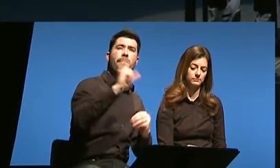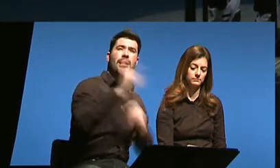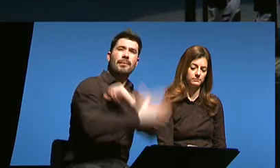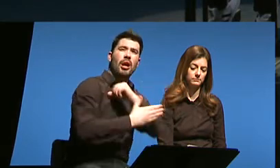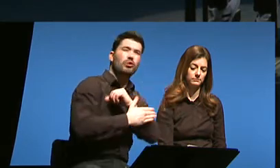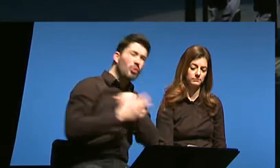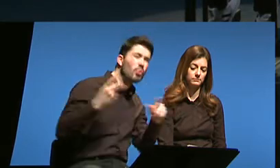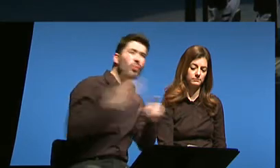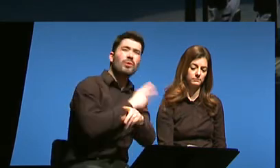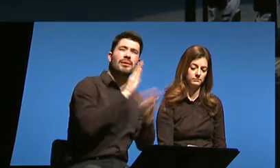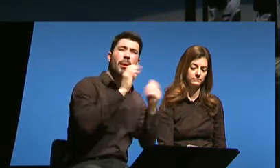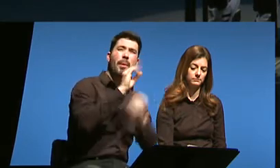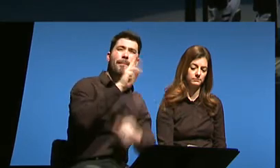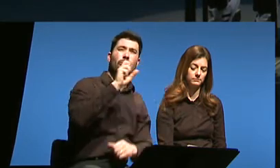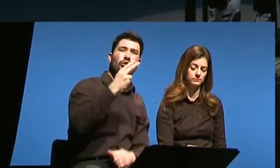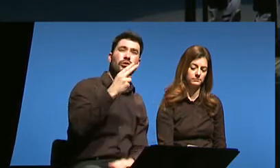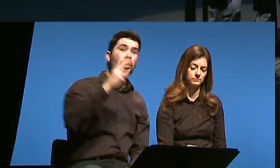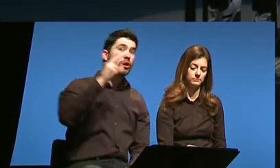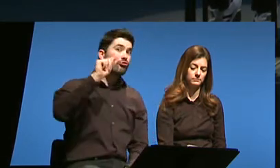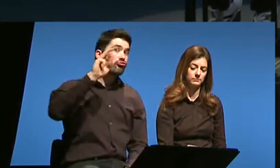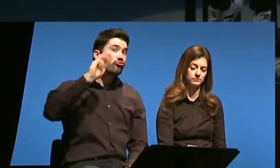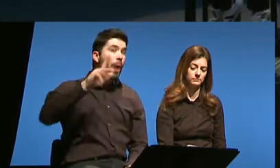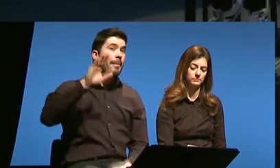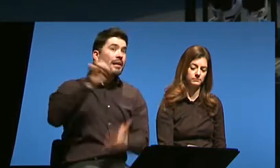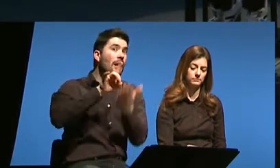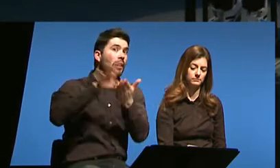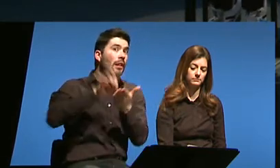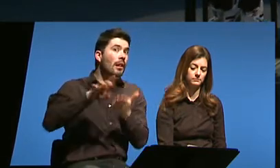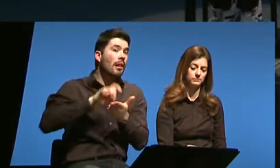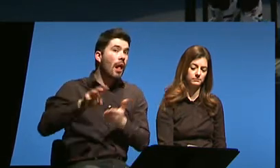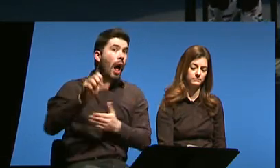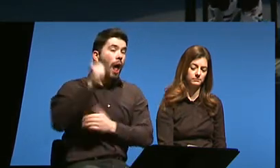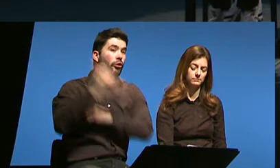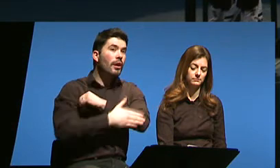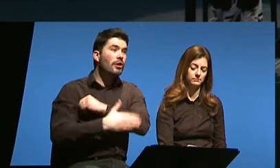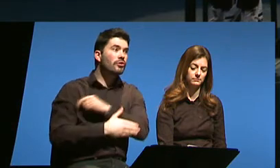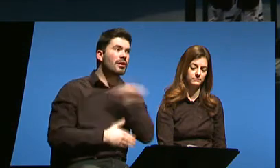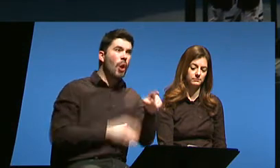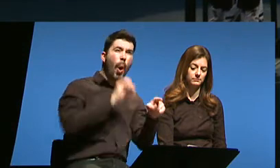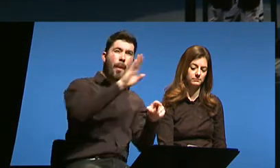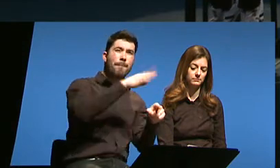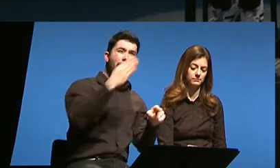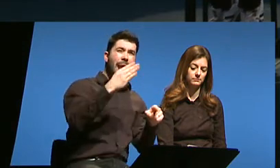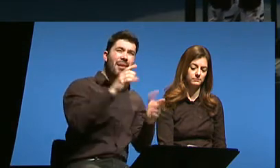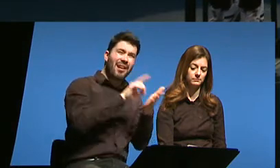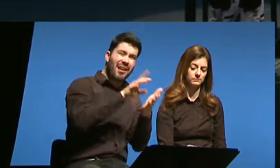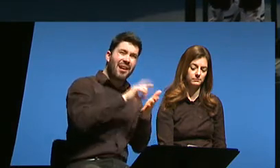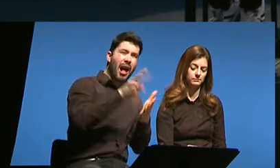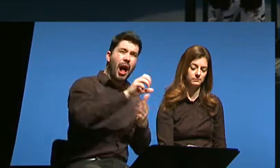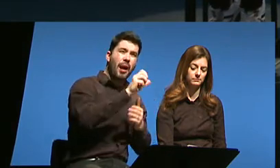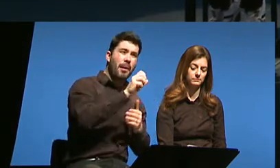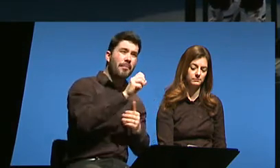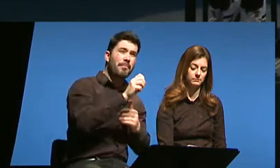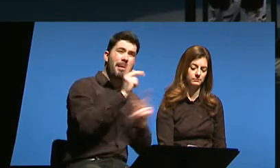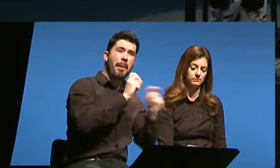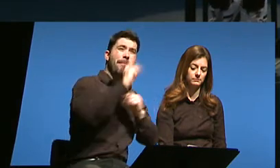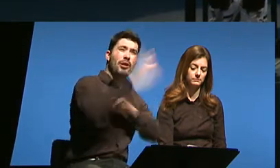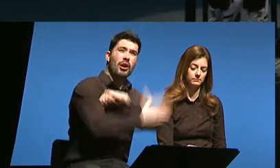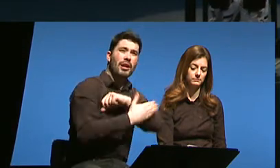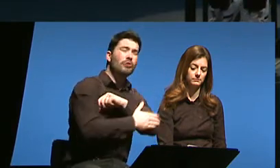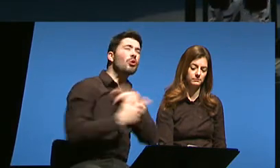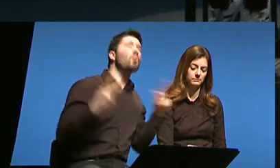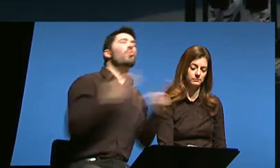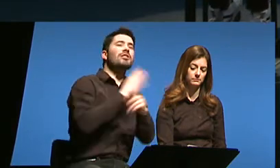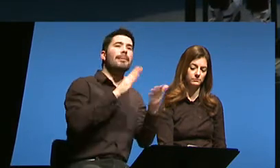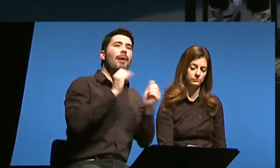Trump's deportation plan stayed silent as Obama deported more people than every previous president combined. If you are protesting